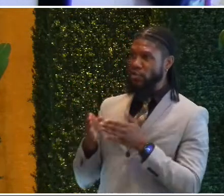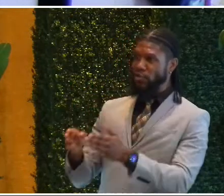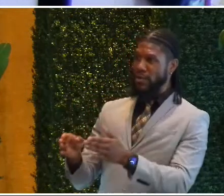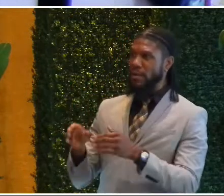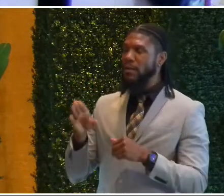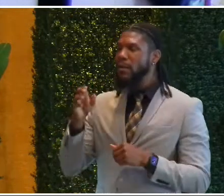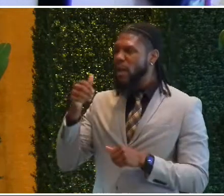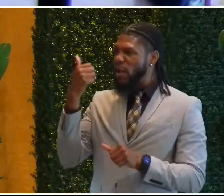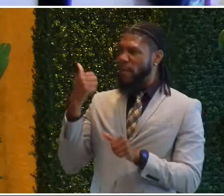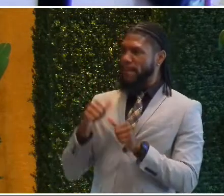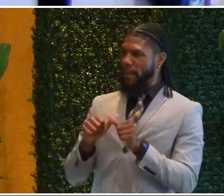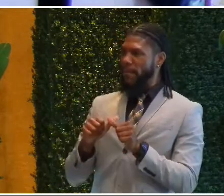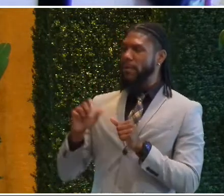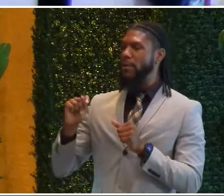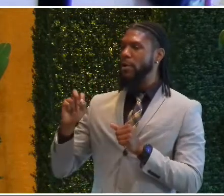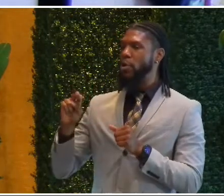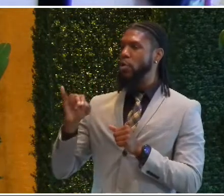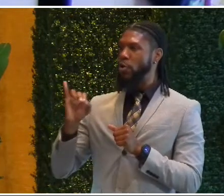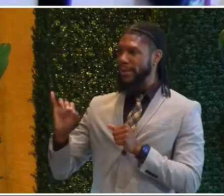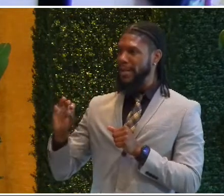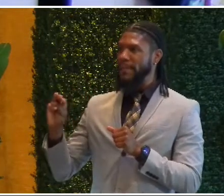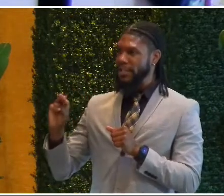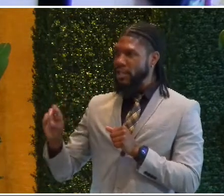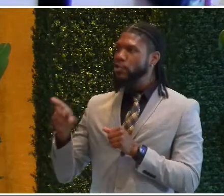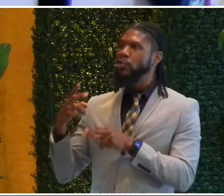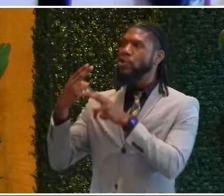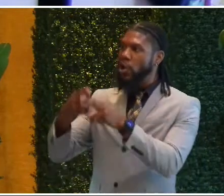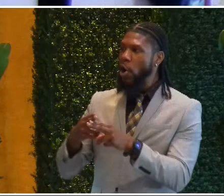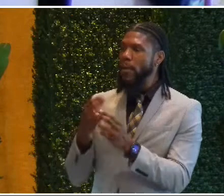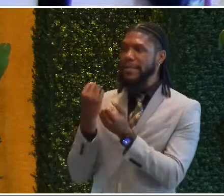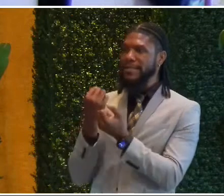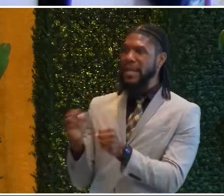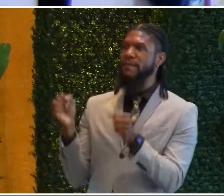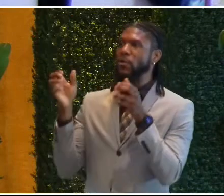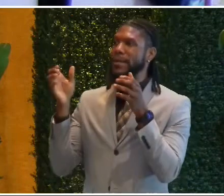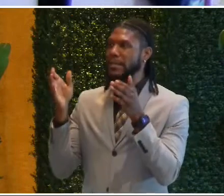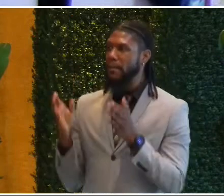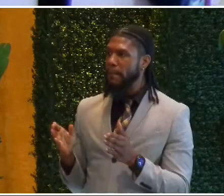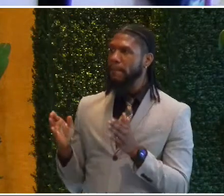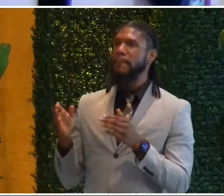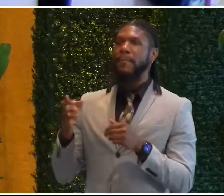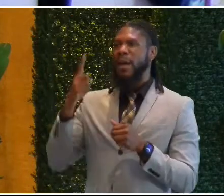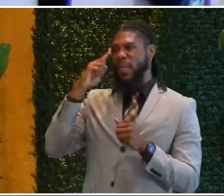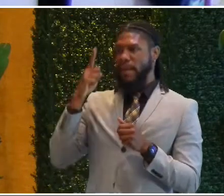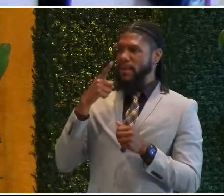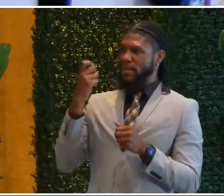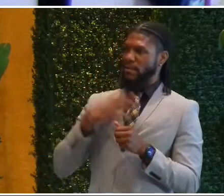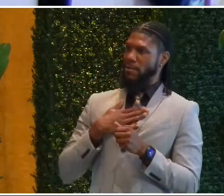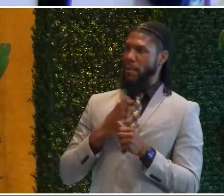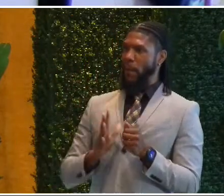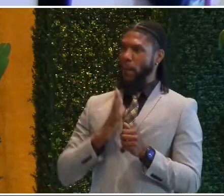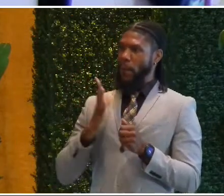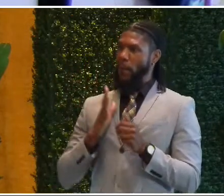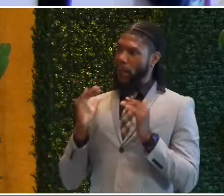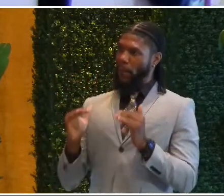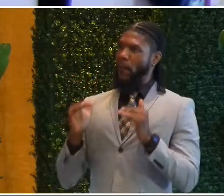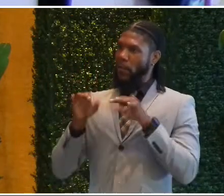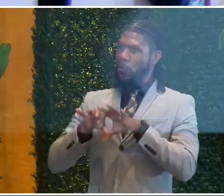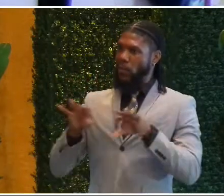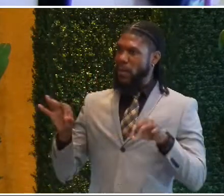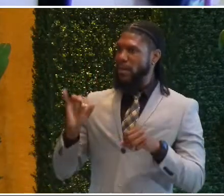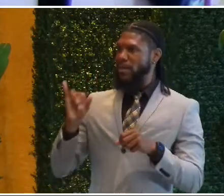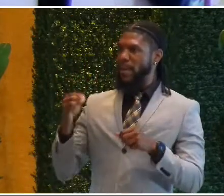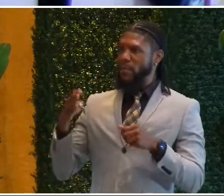that Tony Michelle clocked as saviorism, right? Because I thought I had my fancy degree and all that bullshit, that I had the